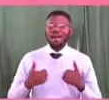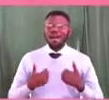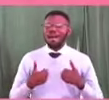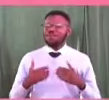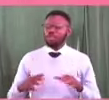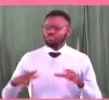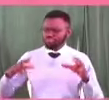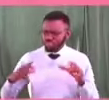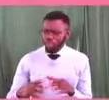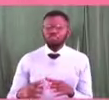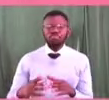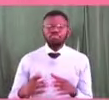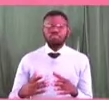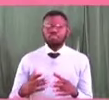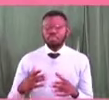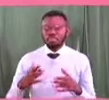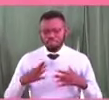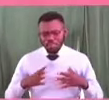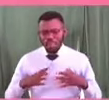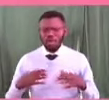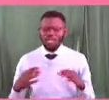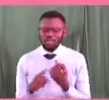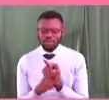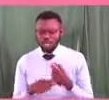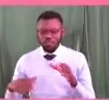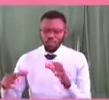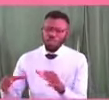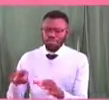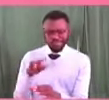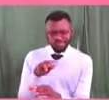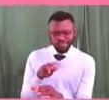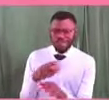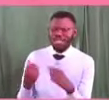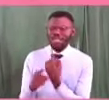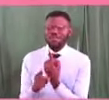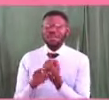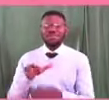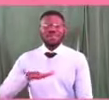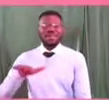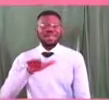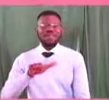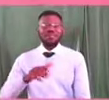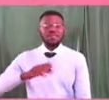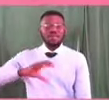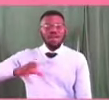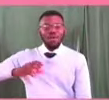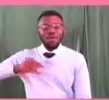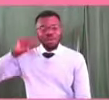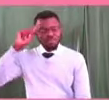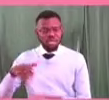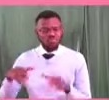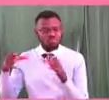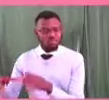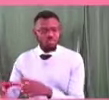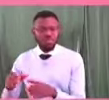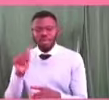coalition of actors from various sectors. County governments, the private